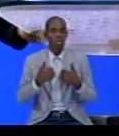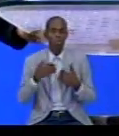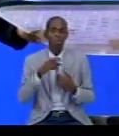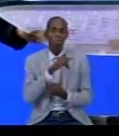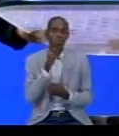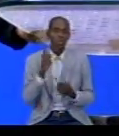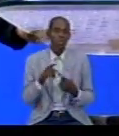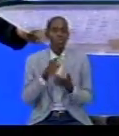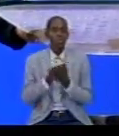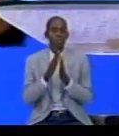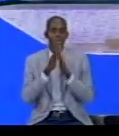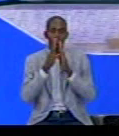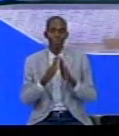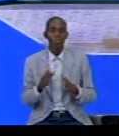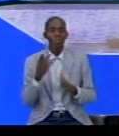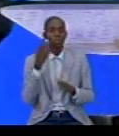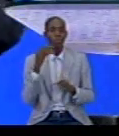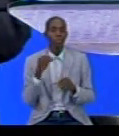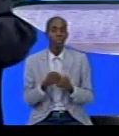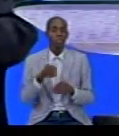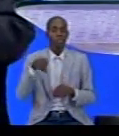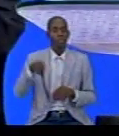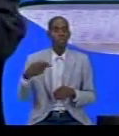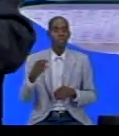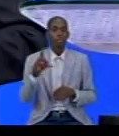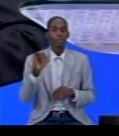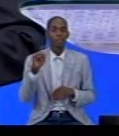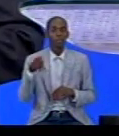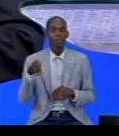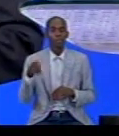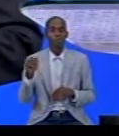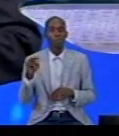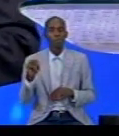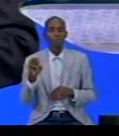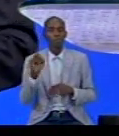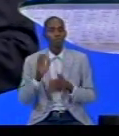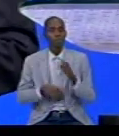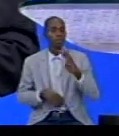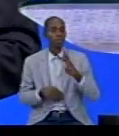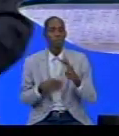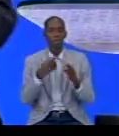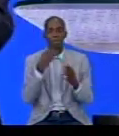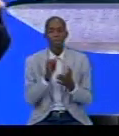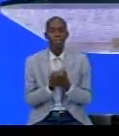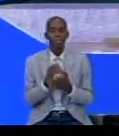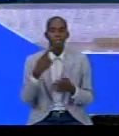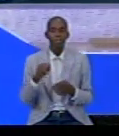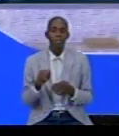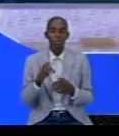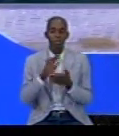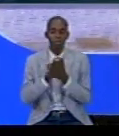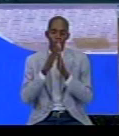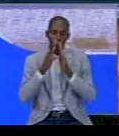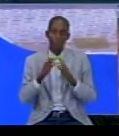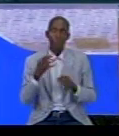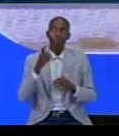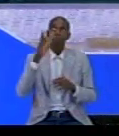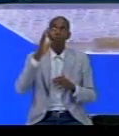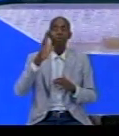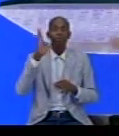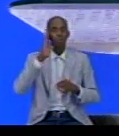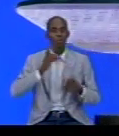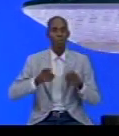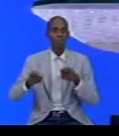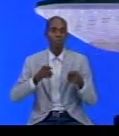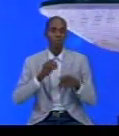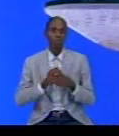about in Philippians chapter 4, that the peace of God will rule in your heart. That's what we're looking at today. And the